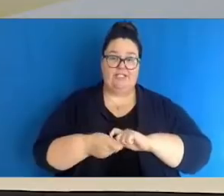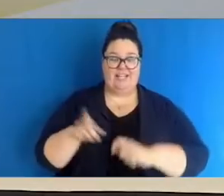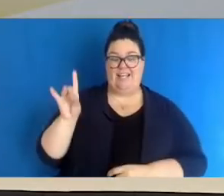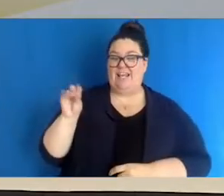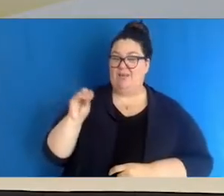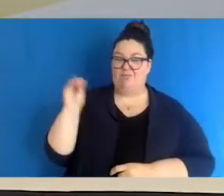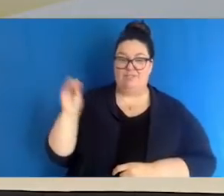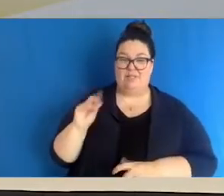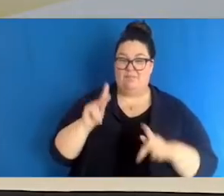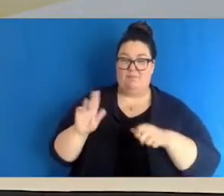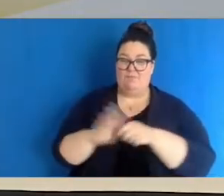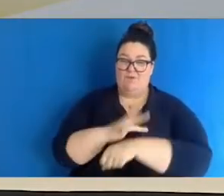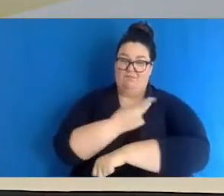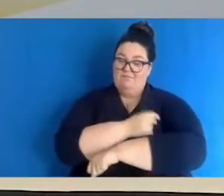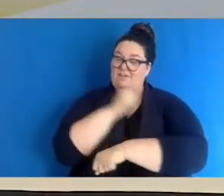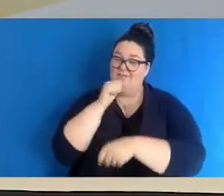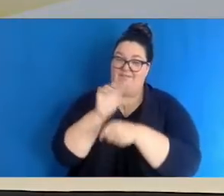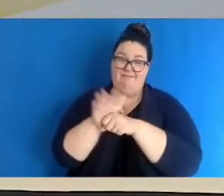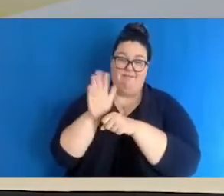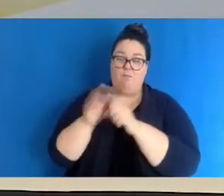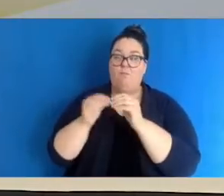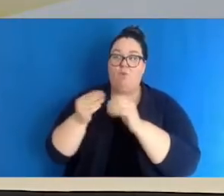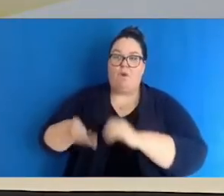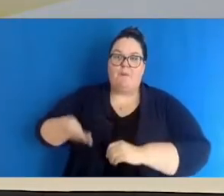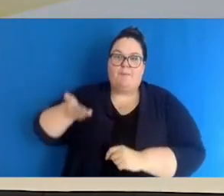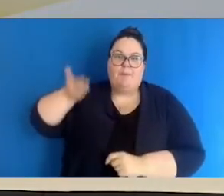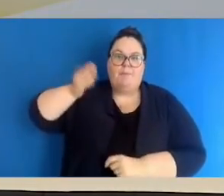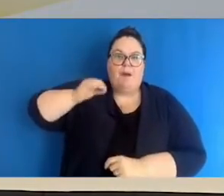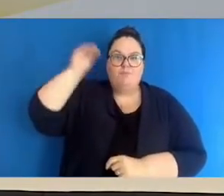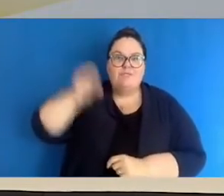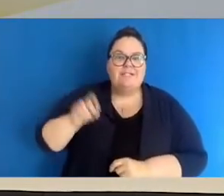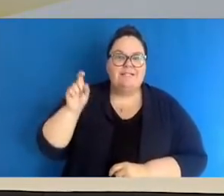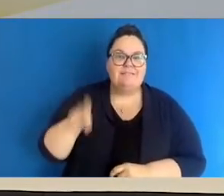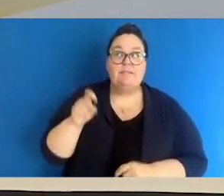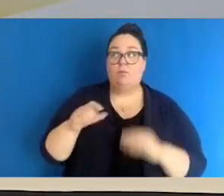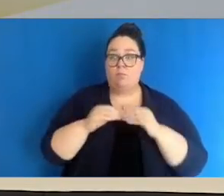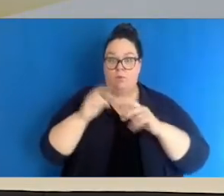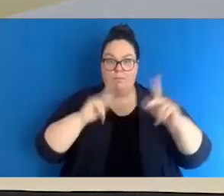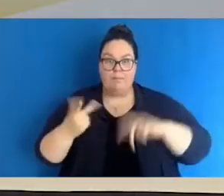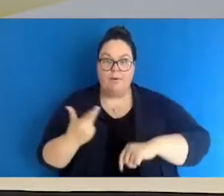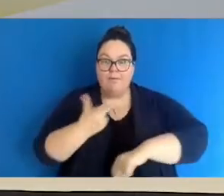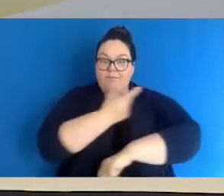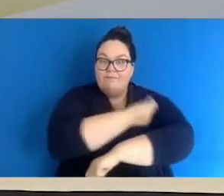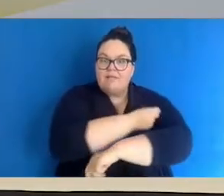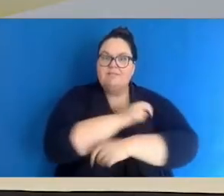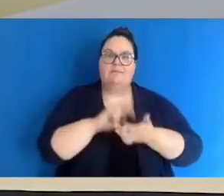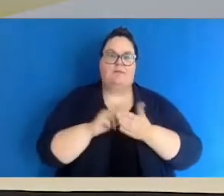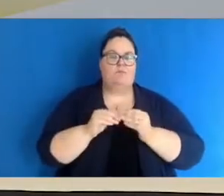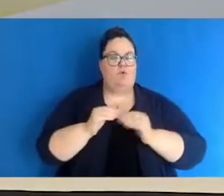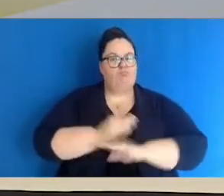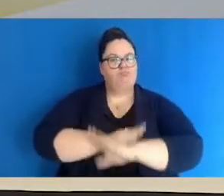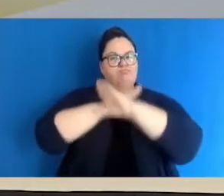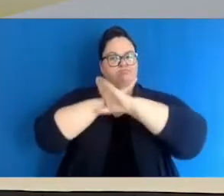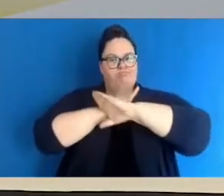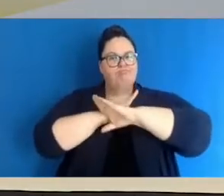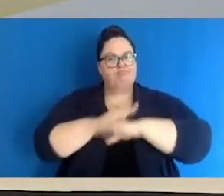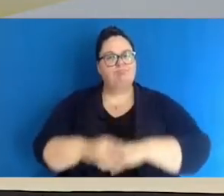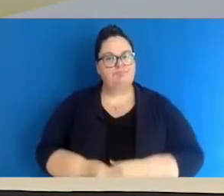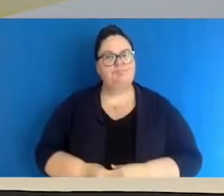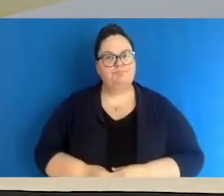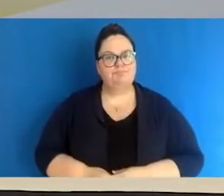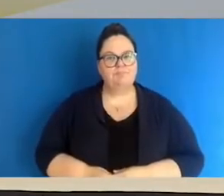enough protection, and we need to aim higher. The more people that are vaccinated, the more we'll all be protected. And